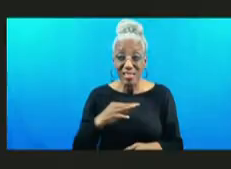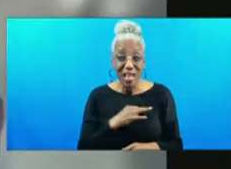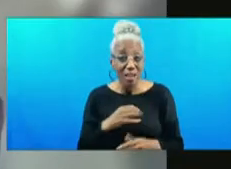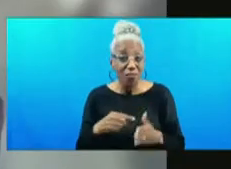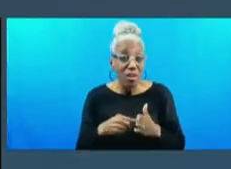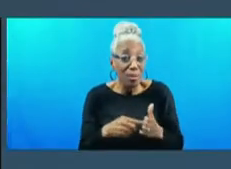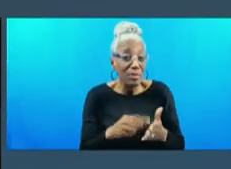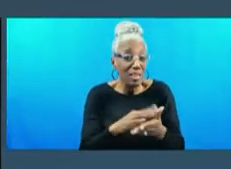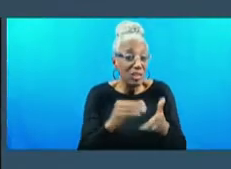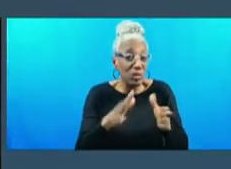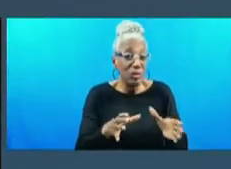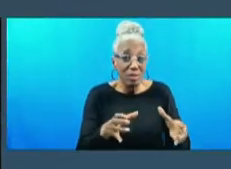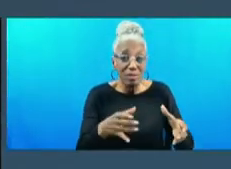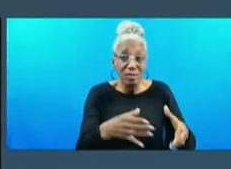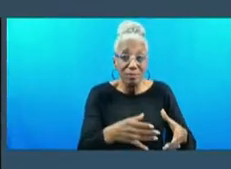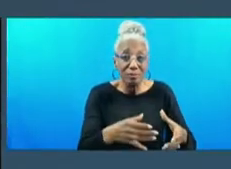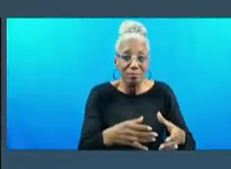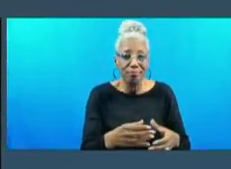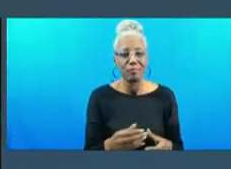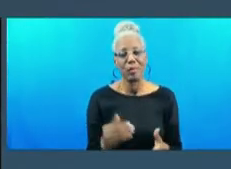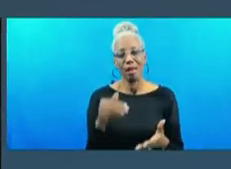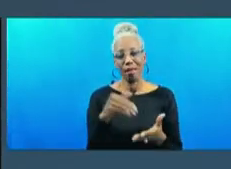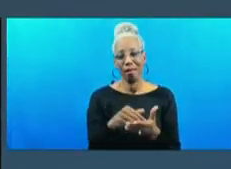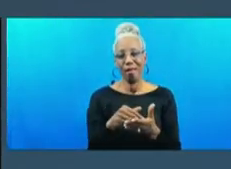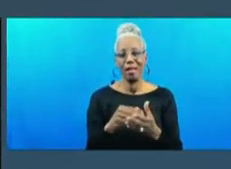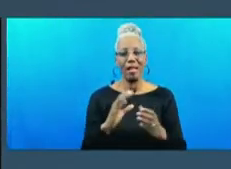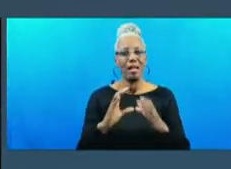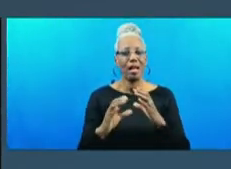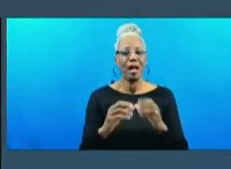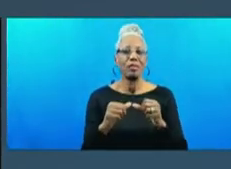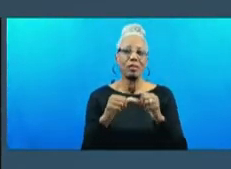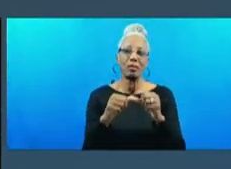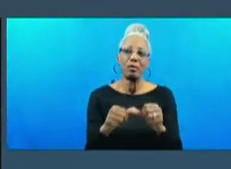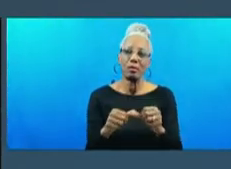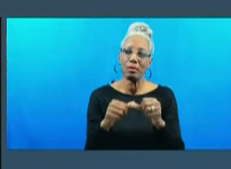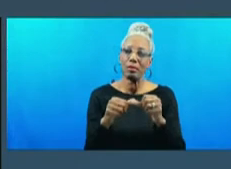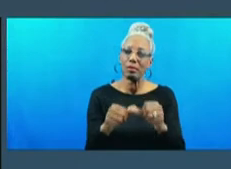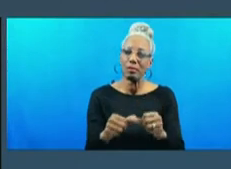Again, a conversation that has gone on far too long, and it actually starts with me.